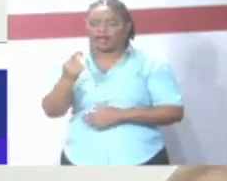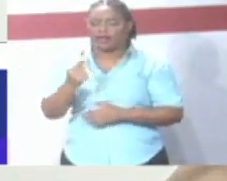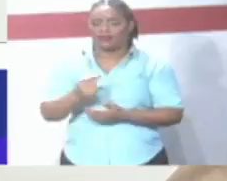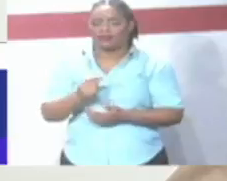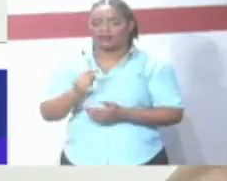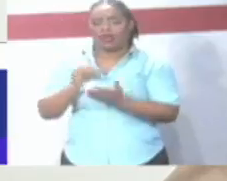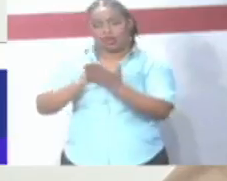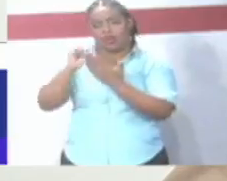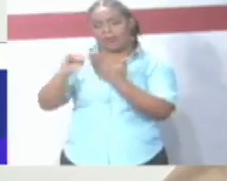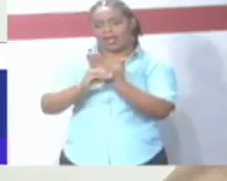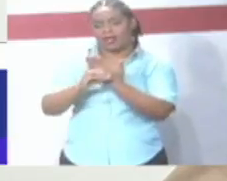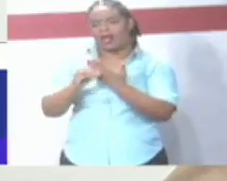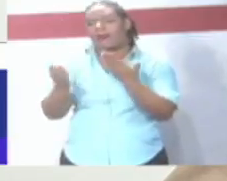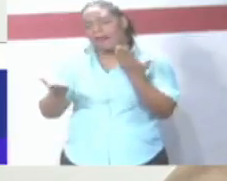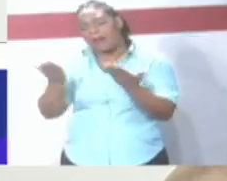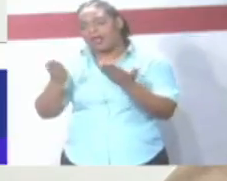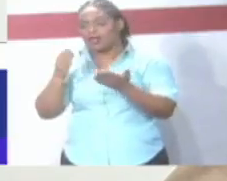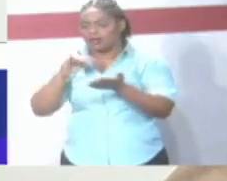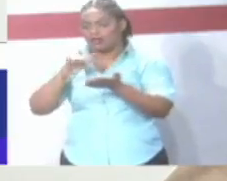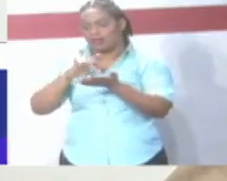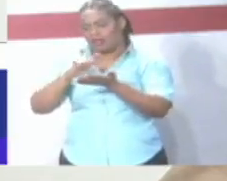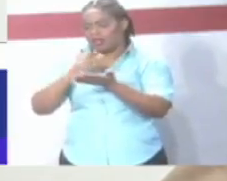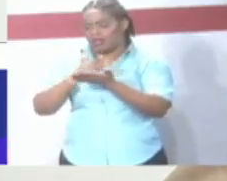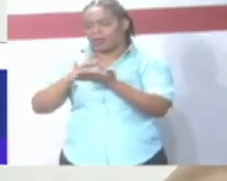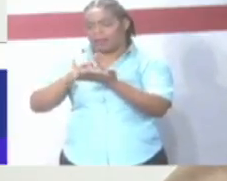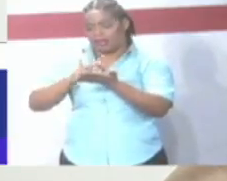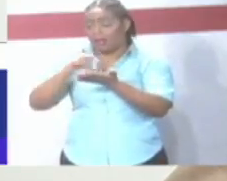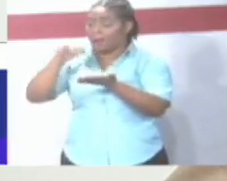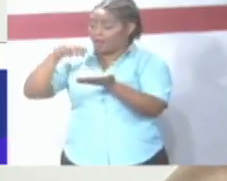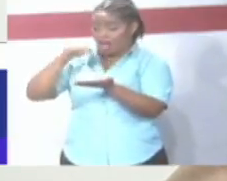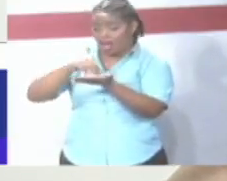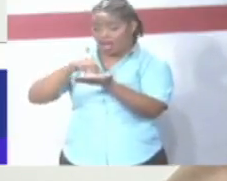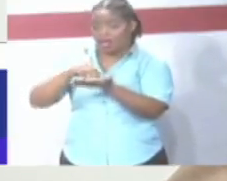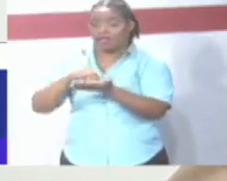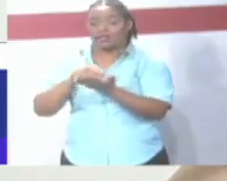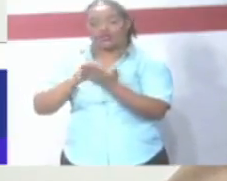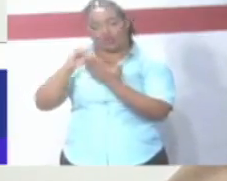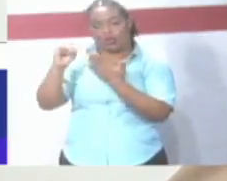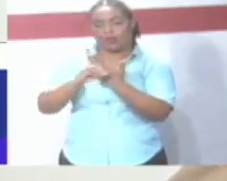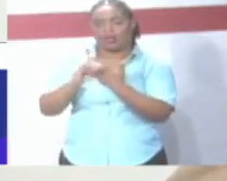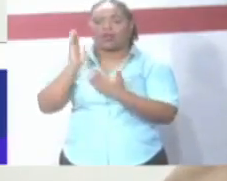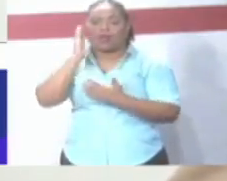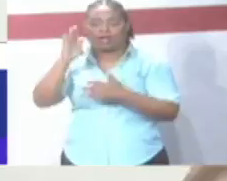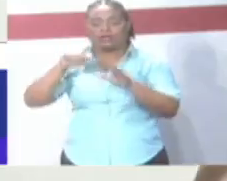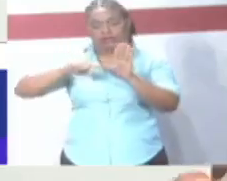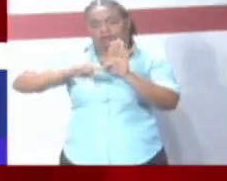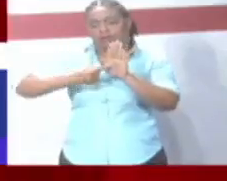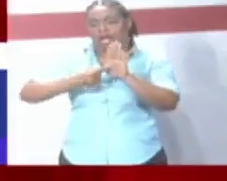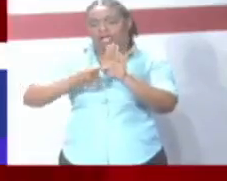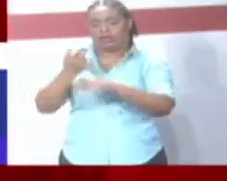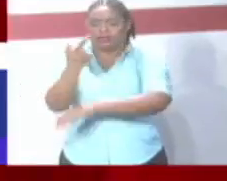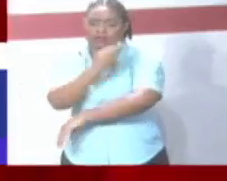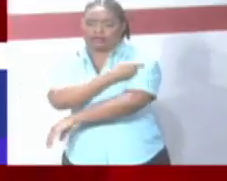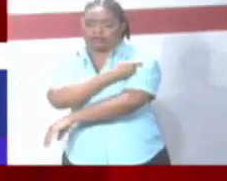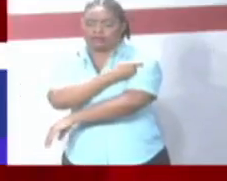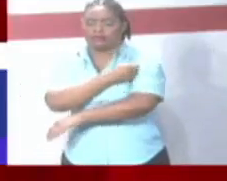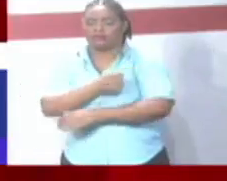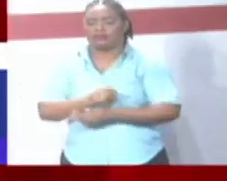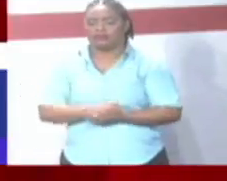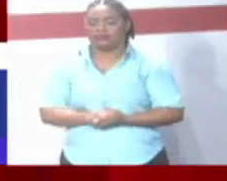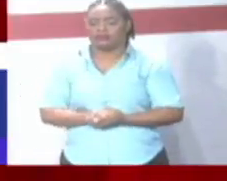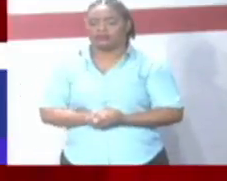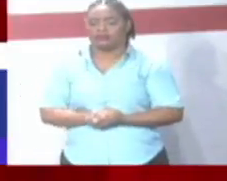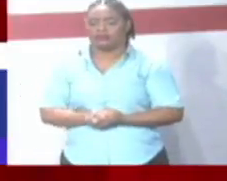November. So I hope that answers your question. Thank you very much, Minister.